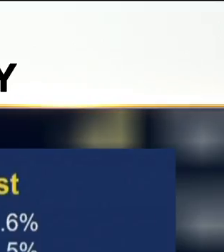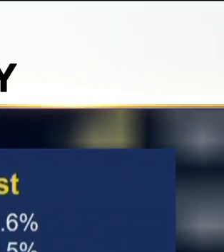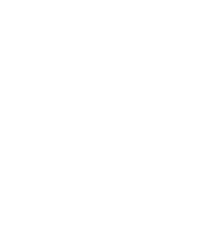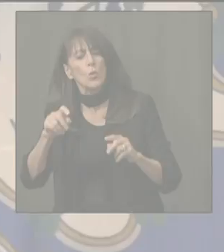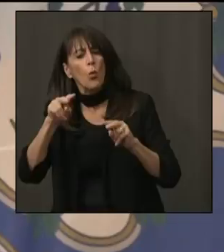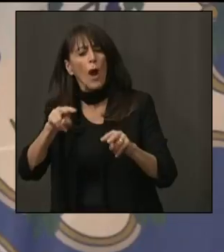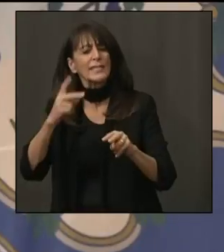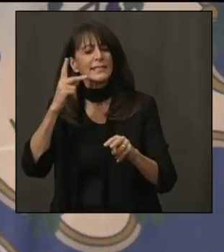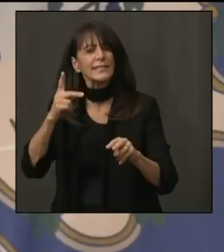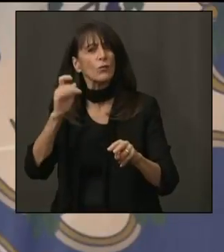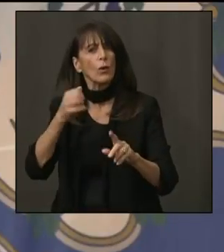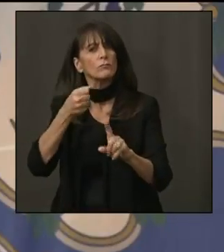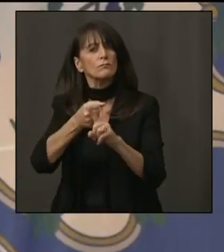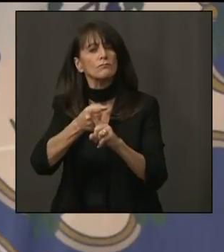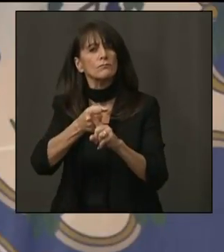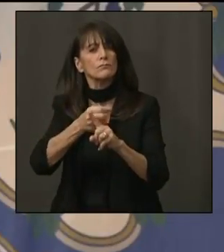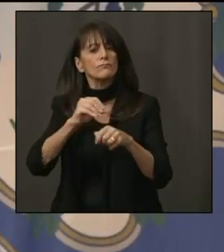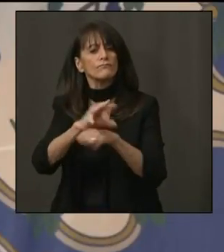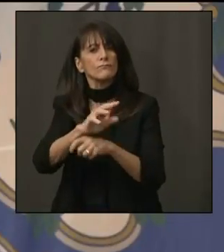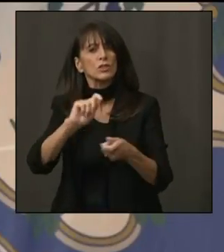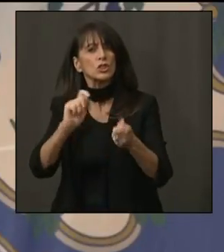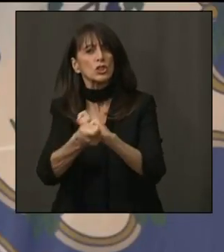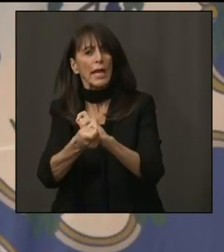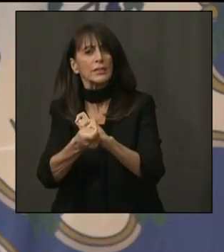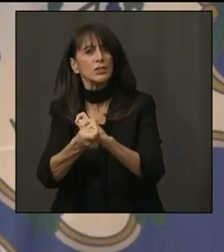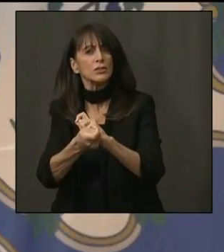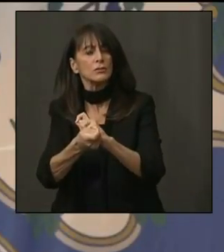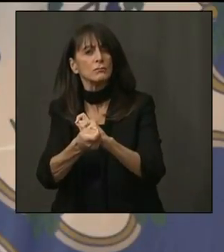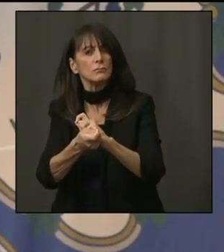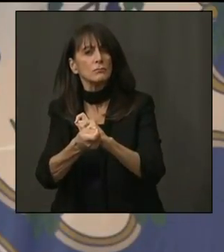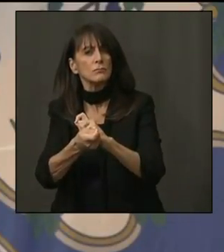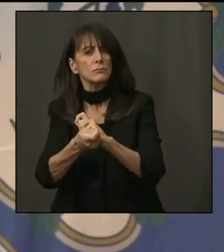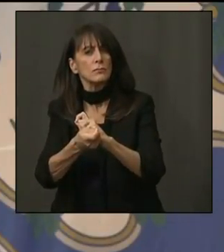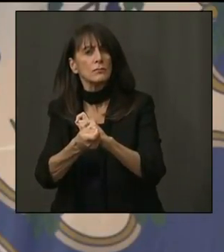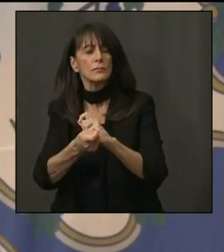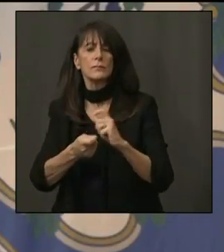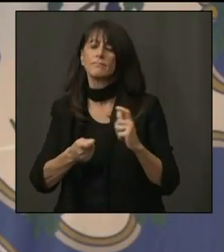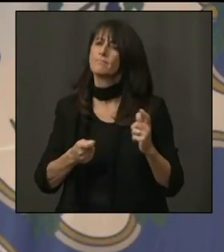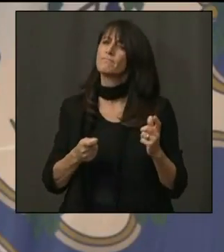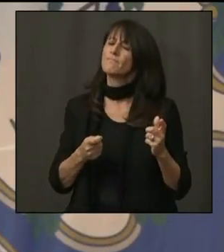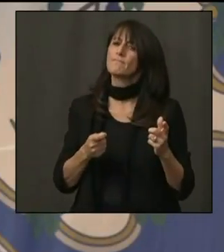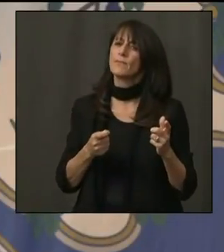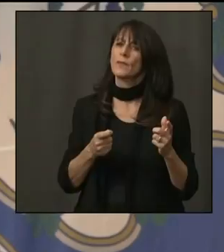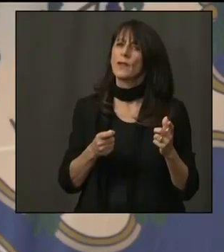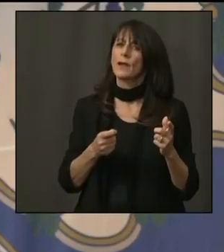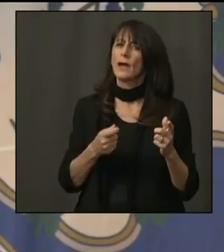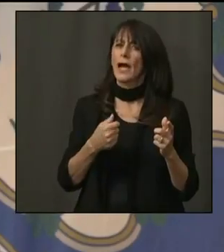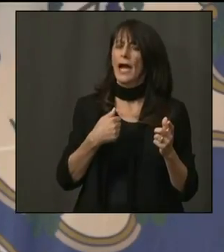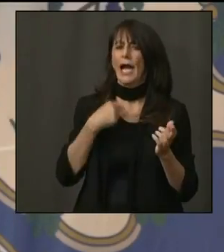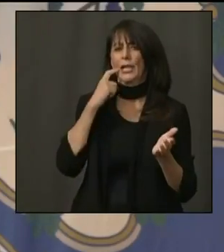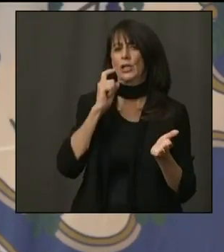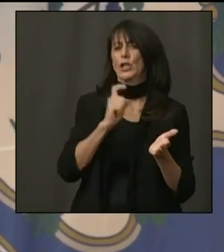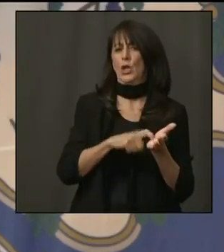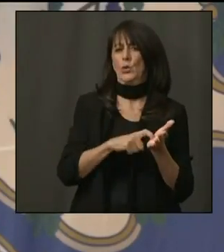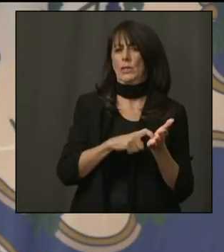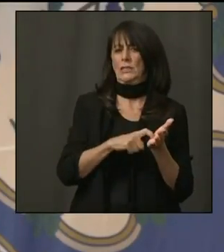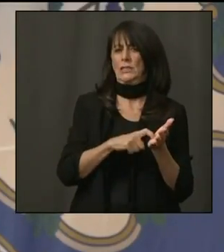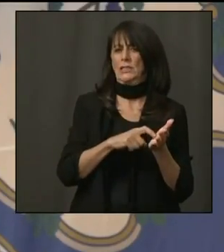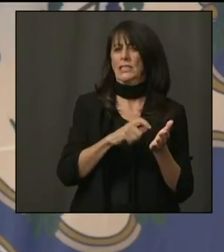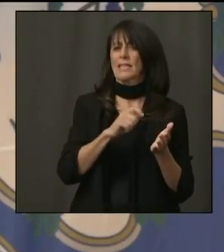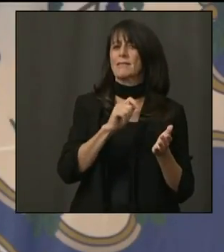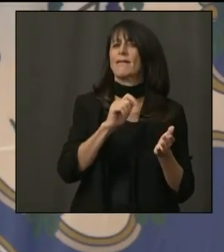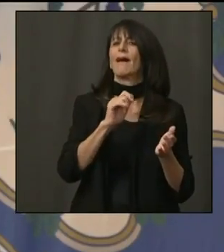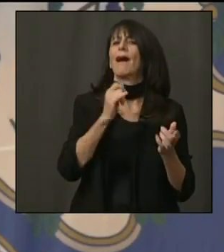open. There's no absolute number, but I see the rapidity of how fast it changes. And if you get